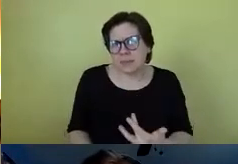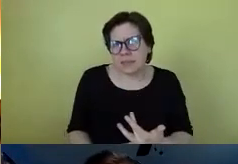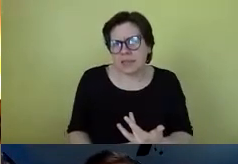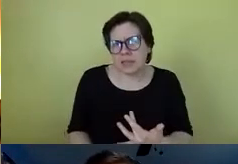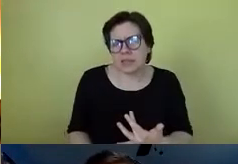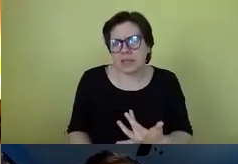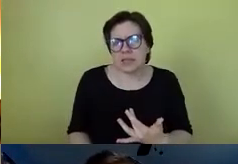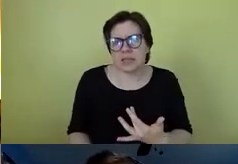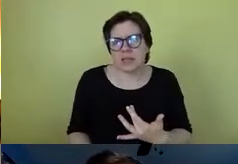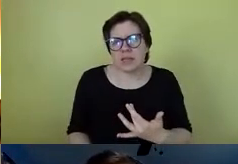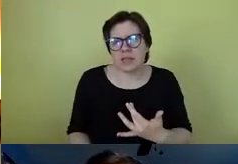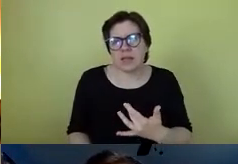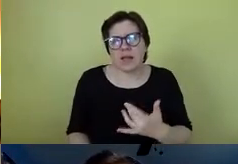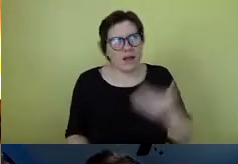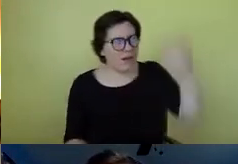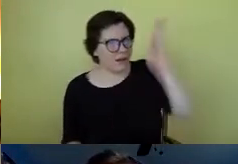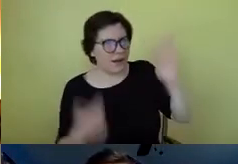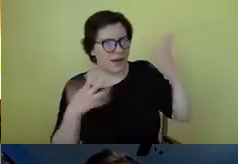that's usually a plant that God has put there.